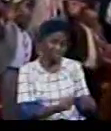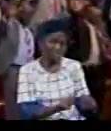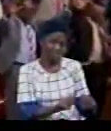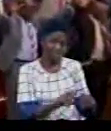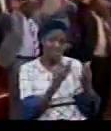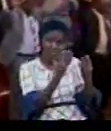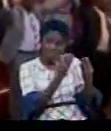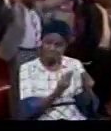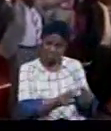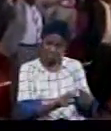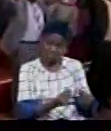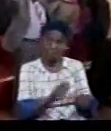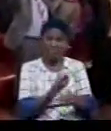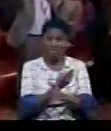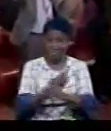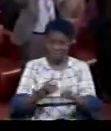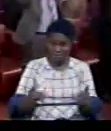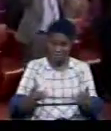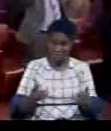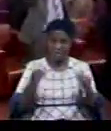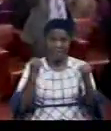deliverance, power,